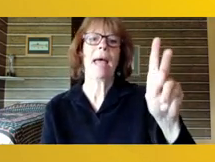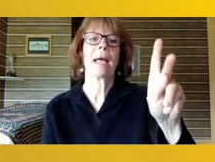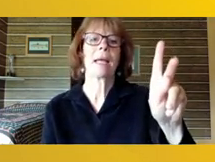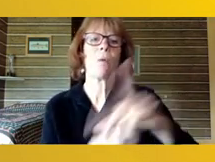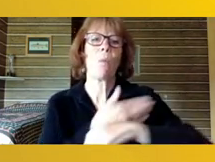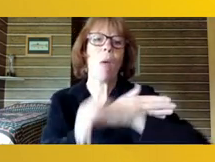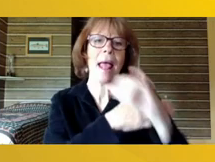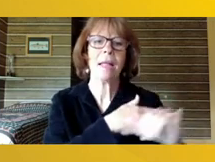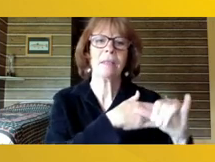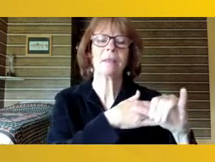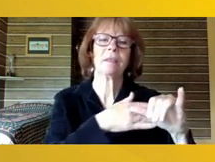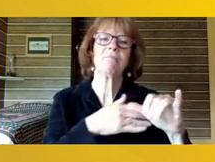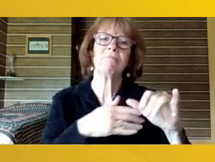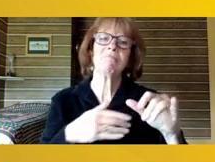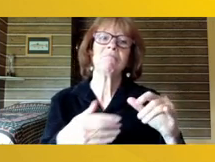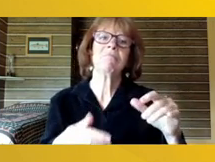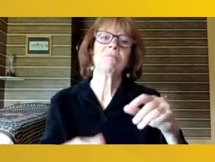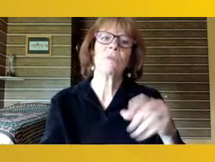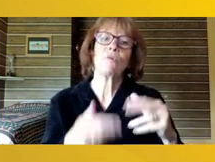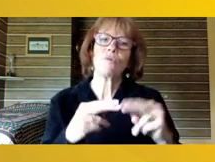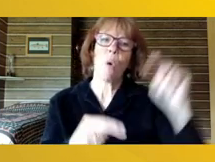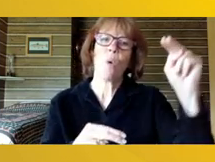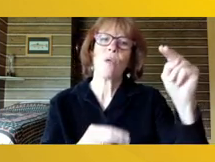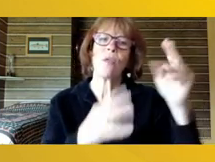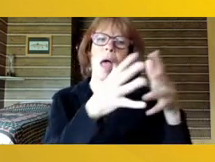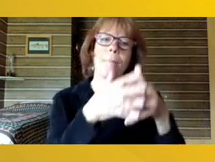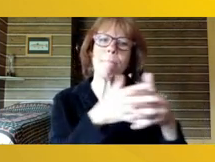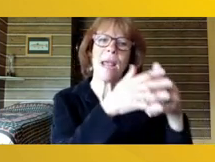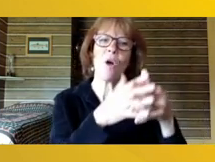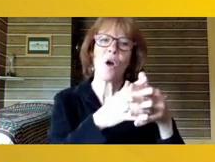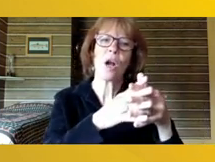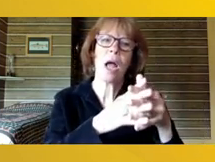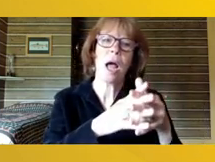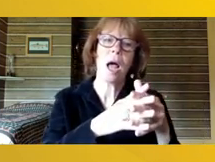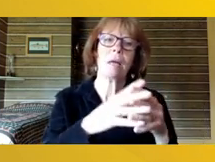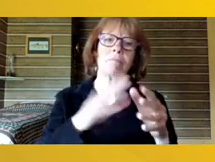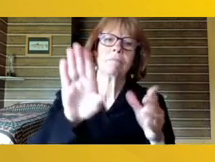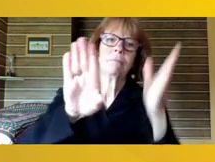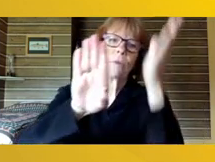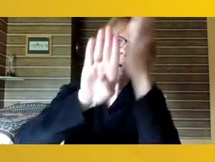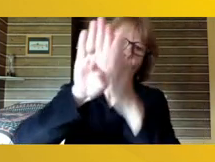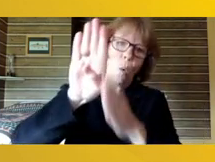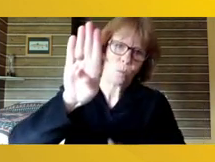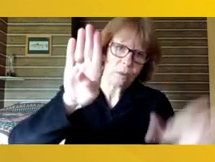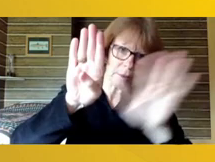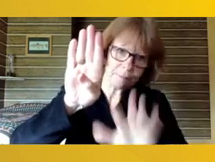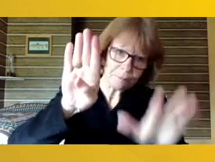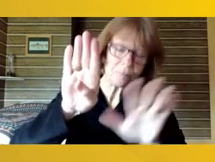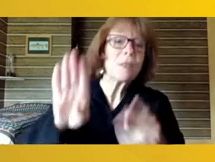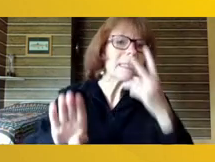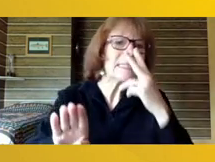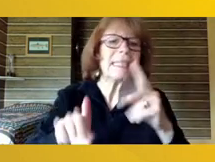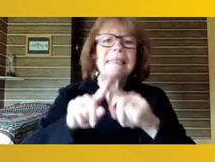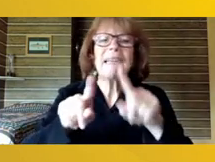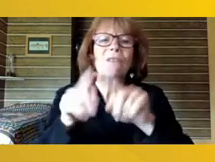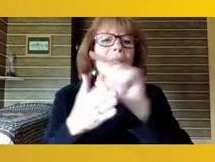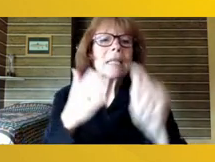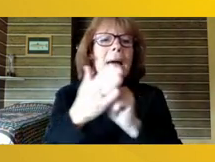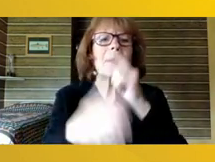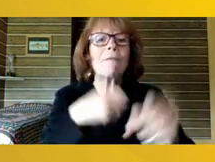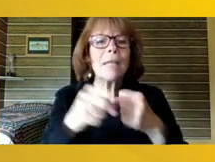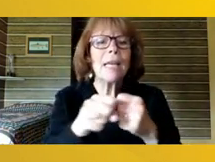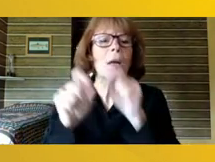America. And when students sort all the data by the time of the year that the different whales were observed in different locations,